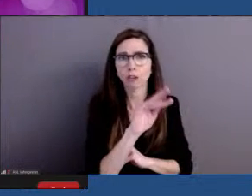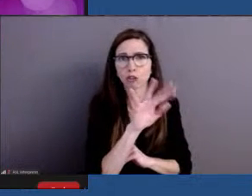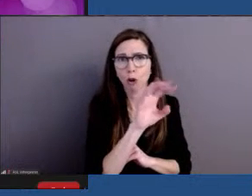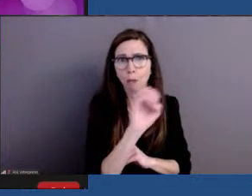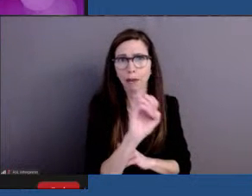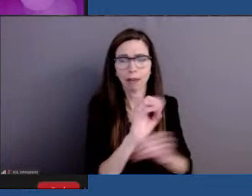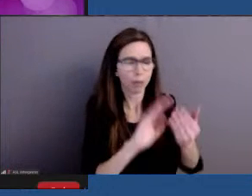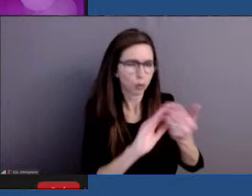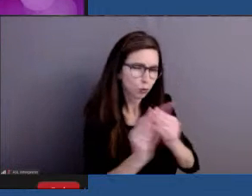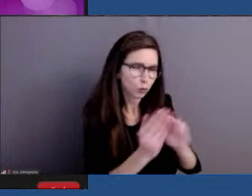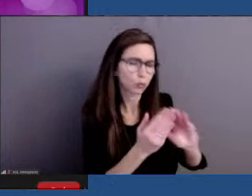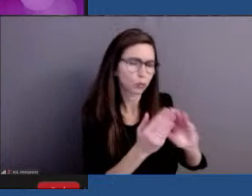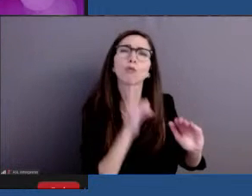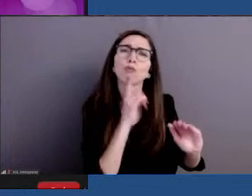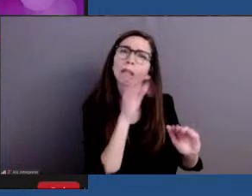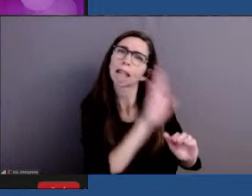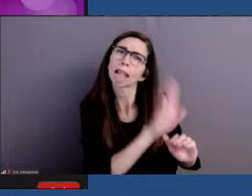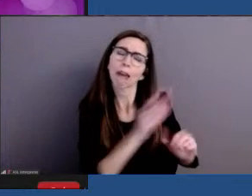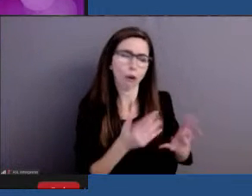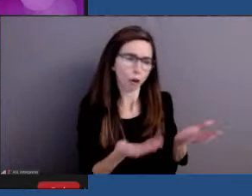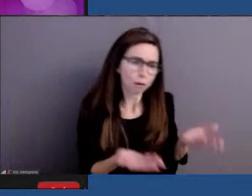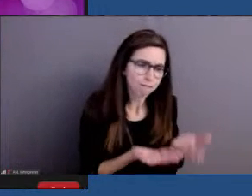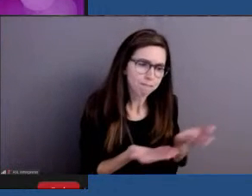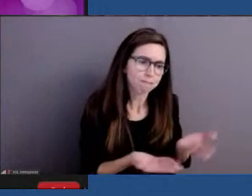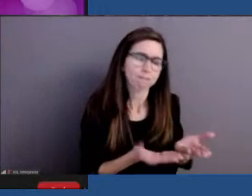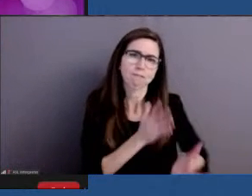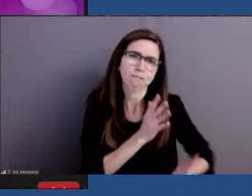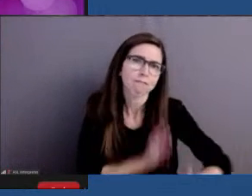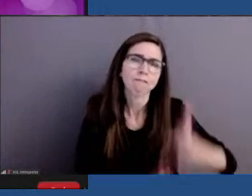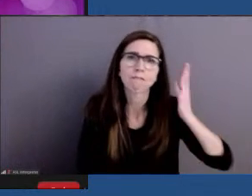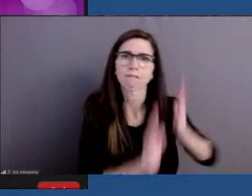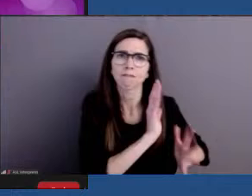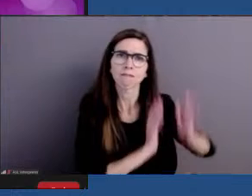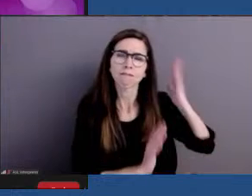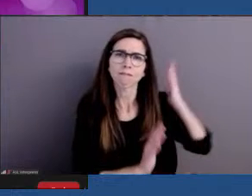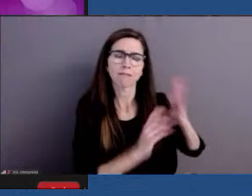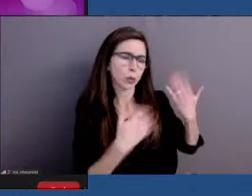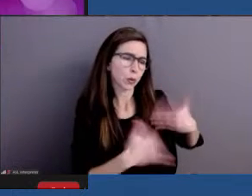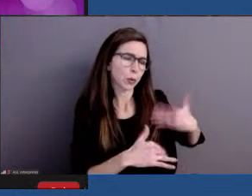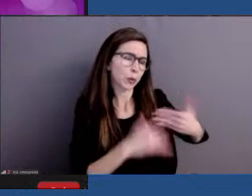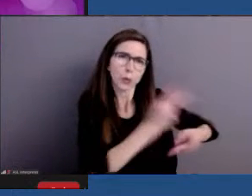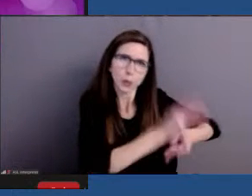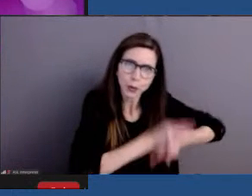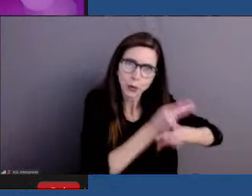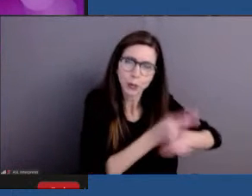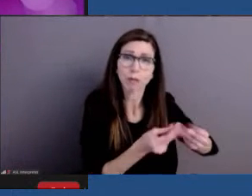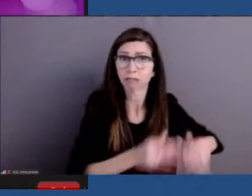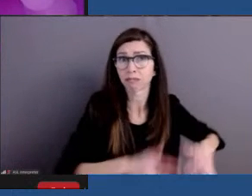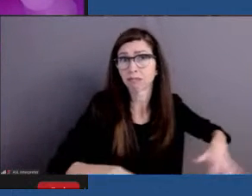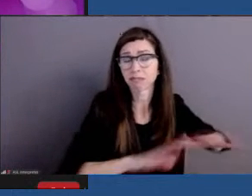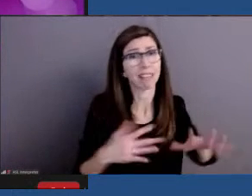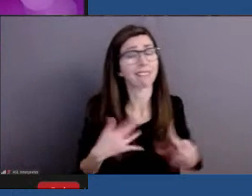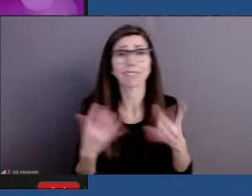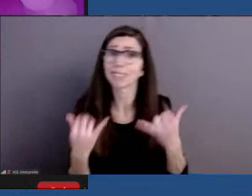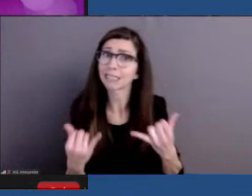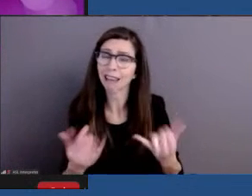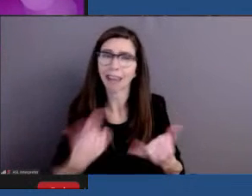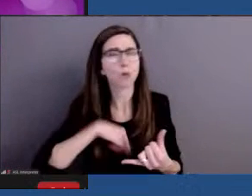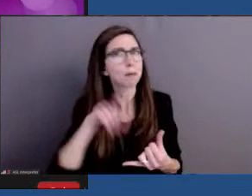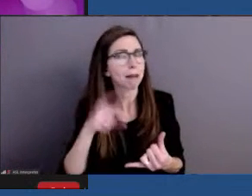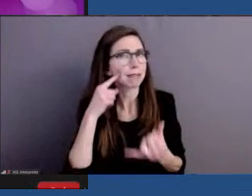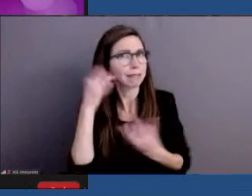Today is an important reminder for us to connect with our Indigenous neighbors and to learn more about Indigenous understandings of